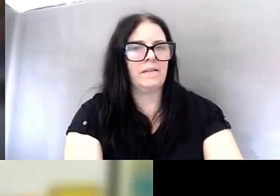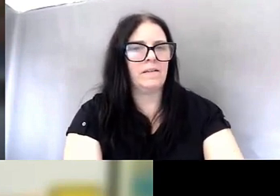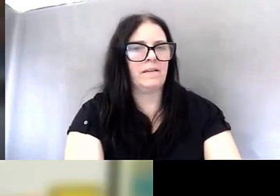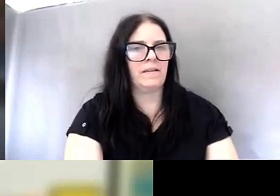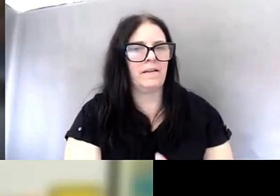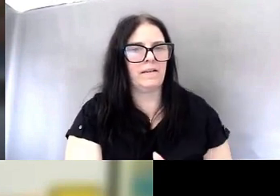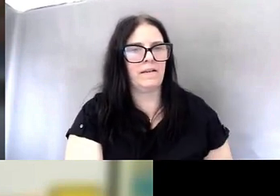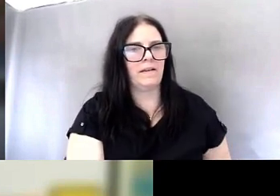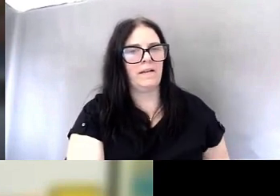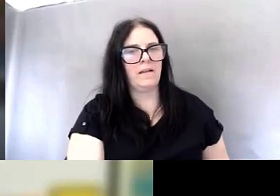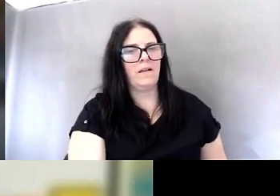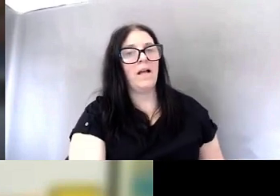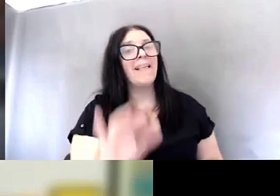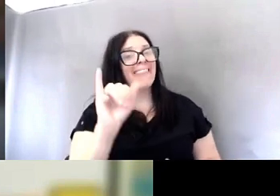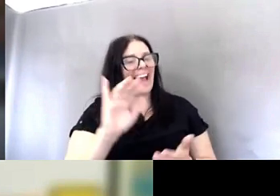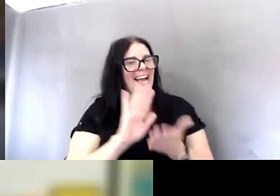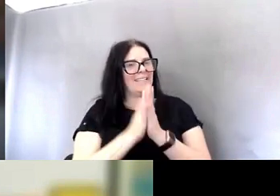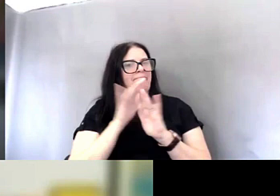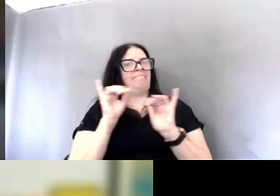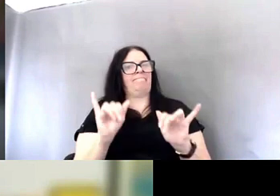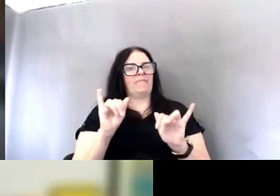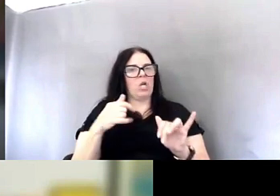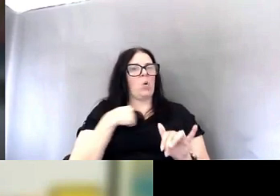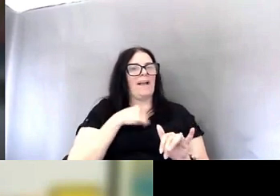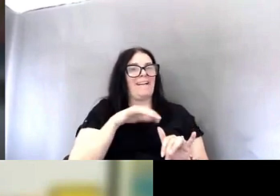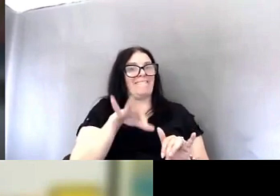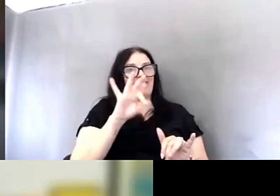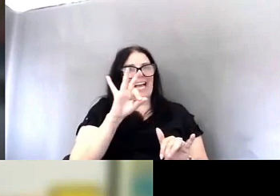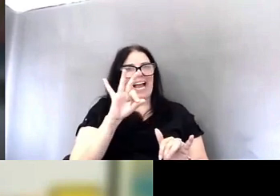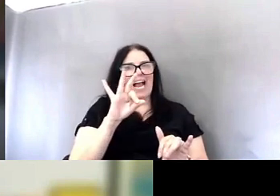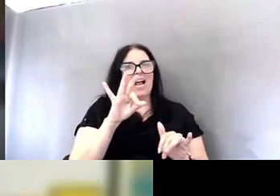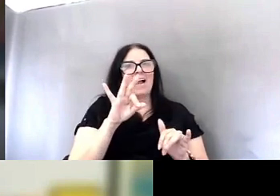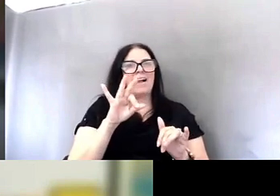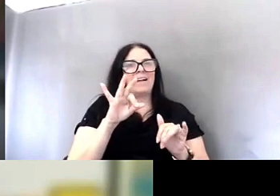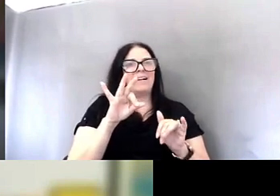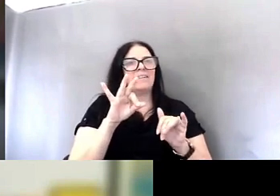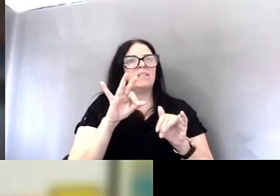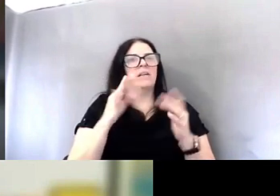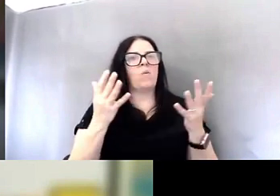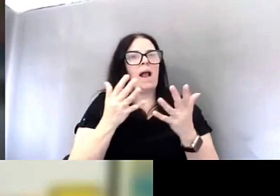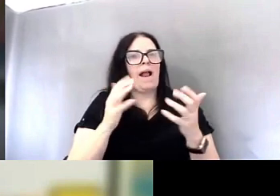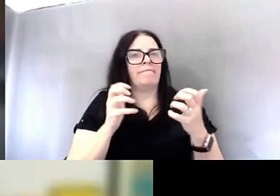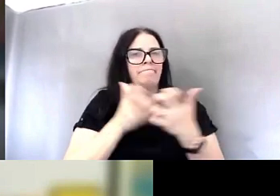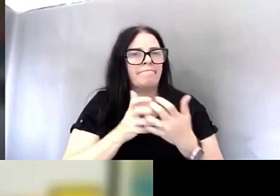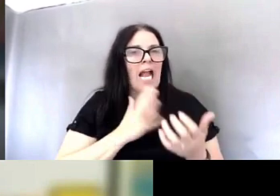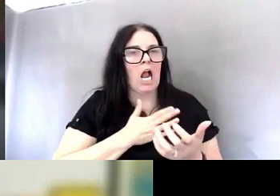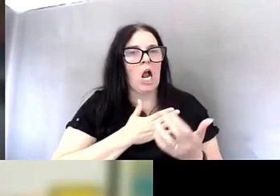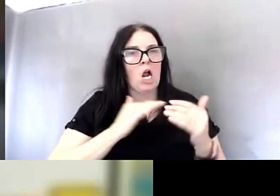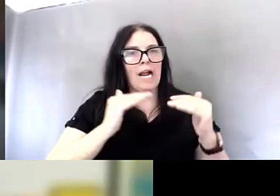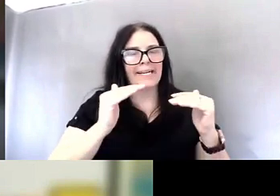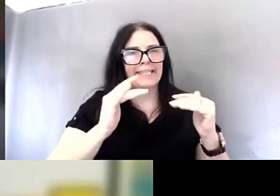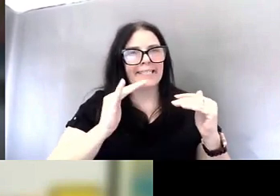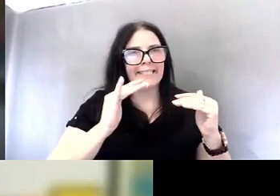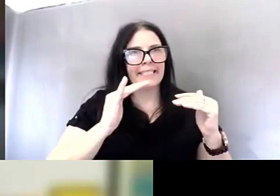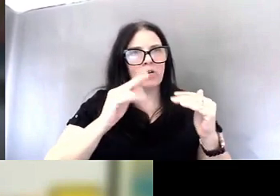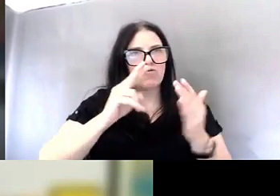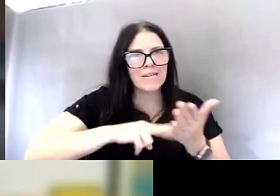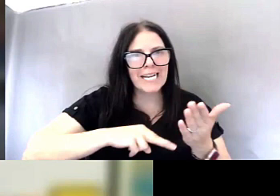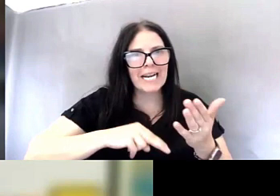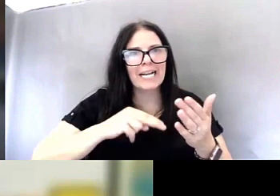was finding resources that address lower level reading, writing, and math. And